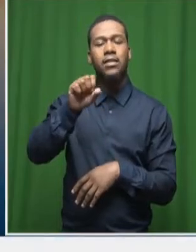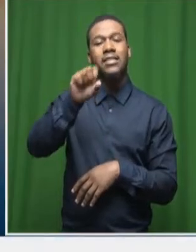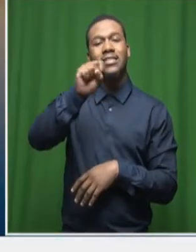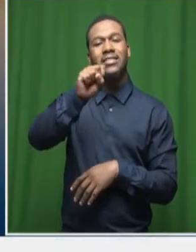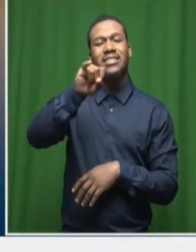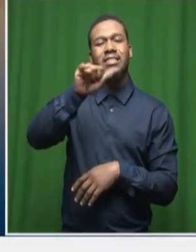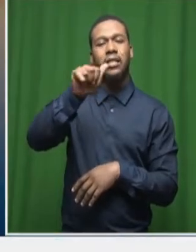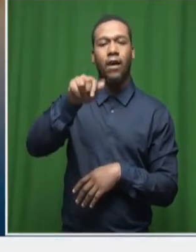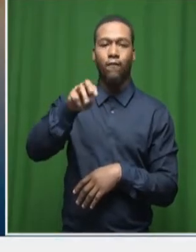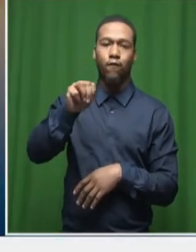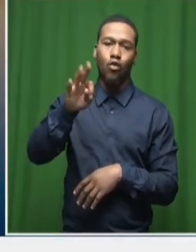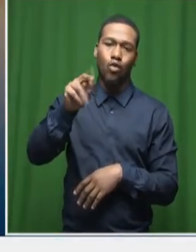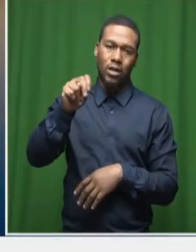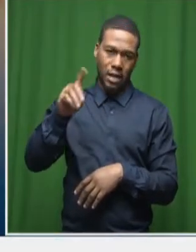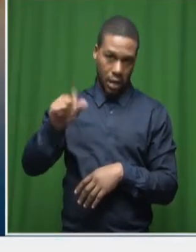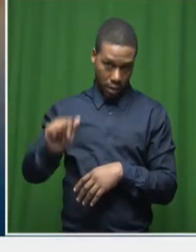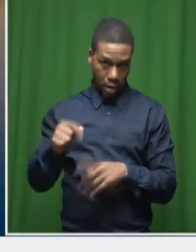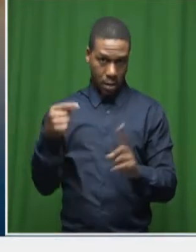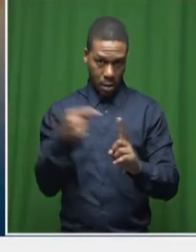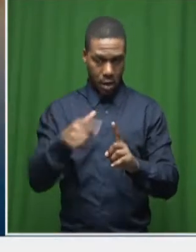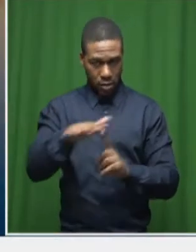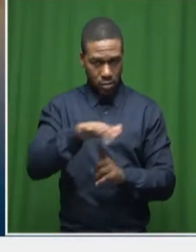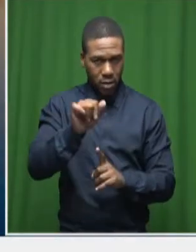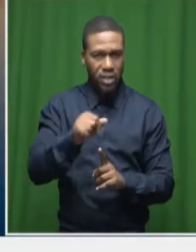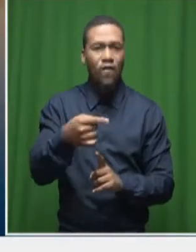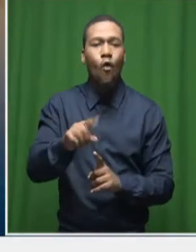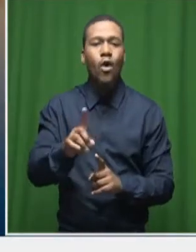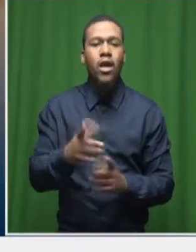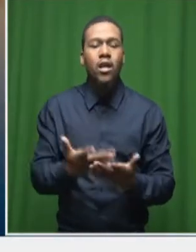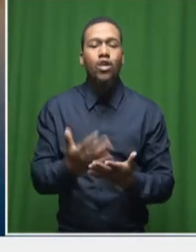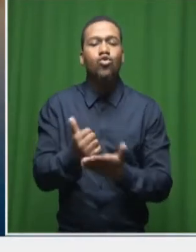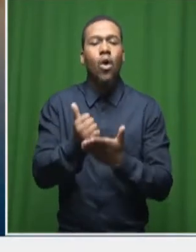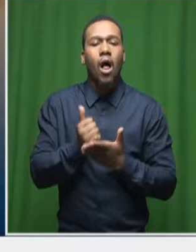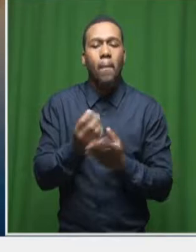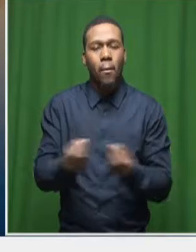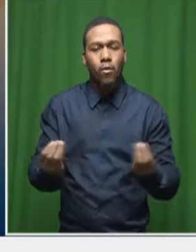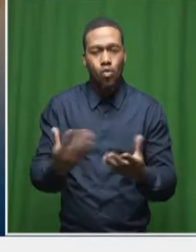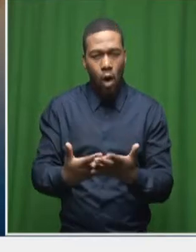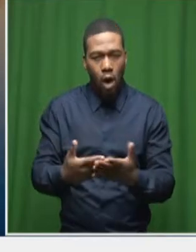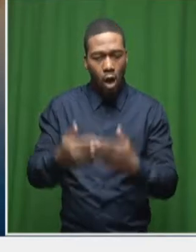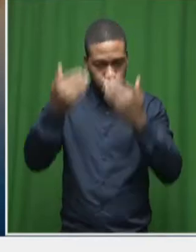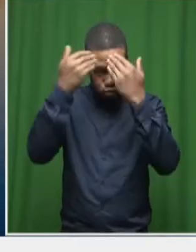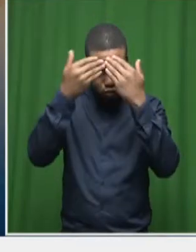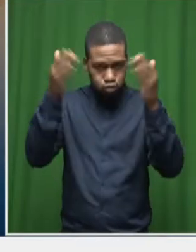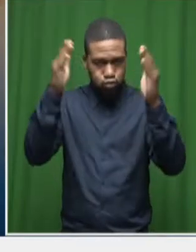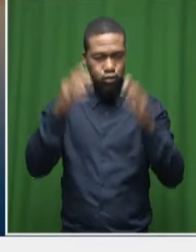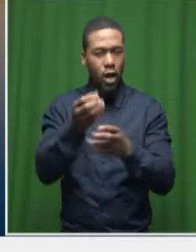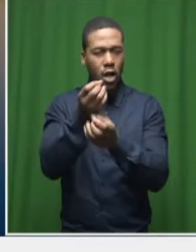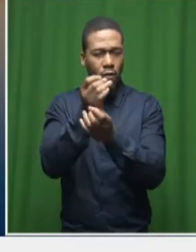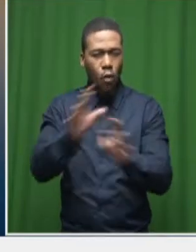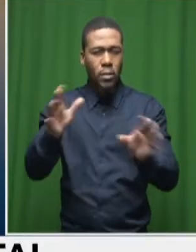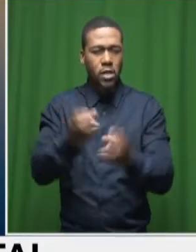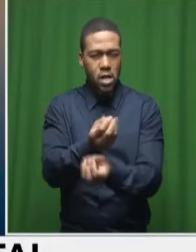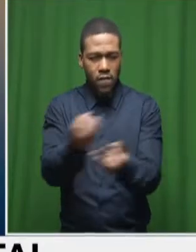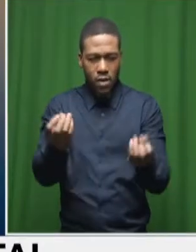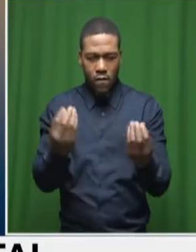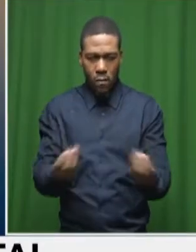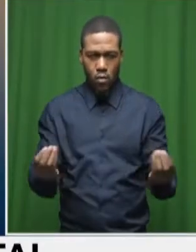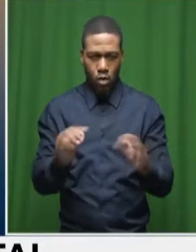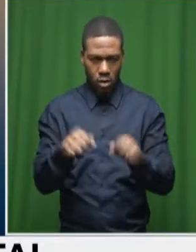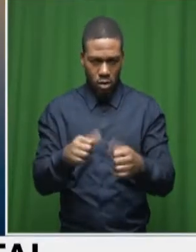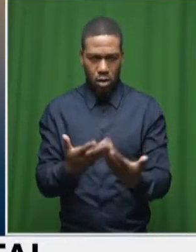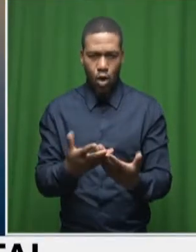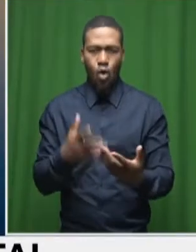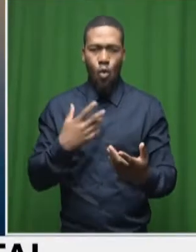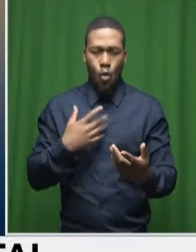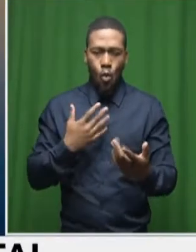purpose in mind, to really lower the barriers of access, especially when it comes to education and information. And so we've gone through a series of